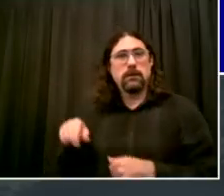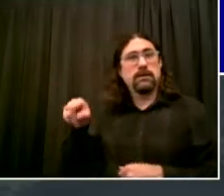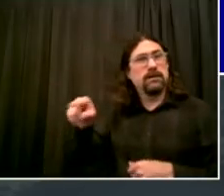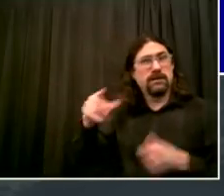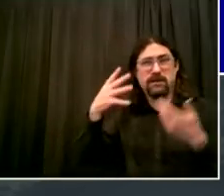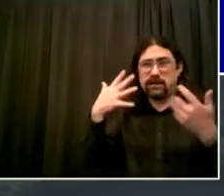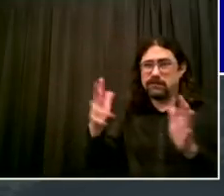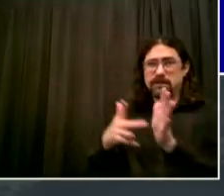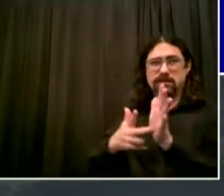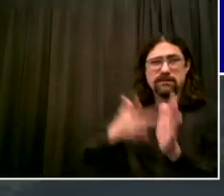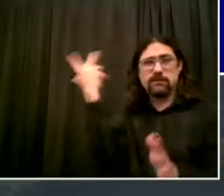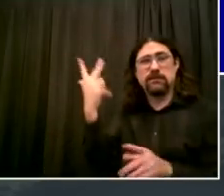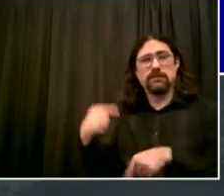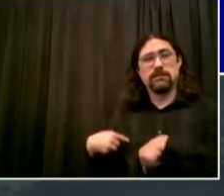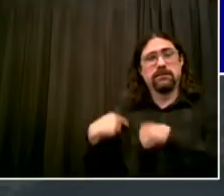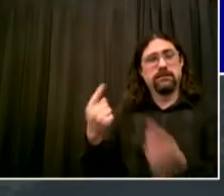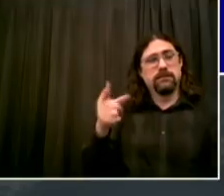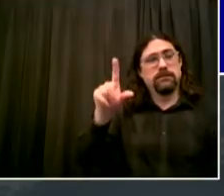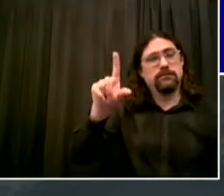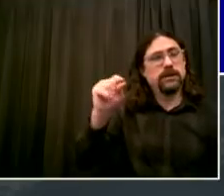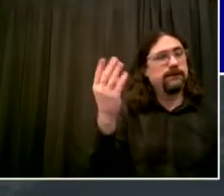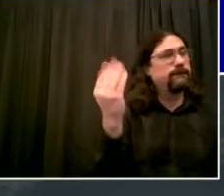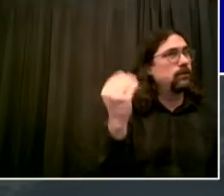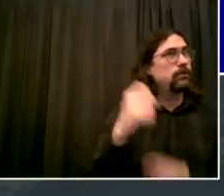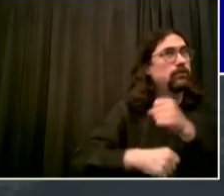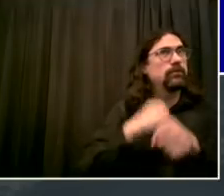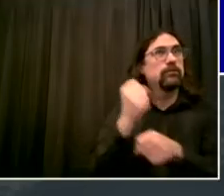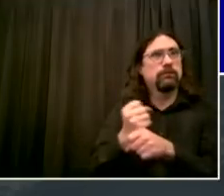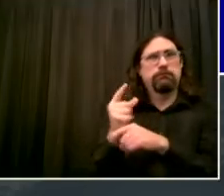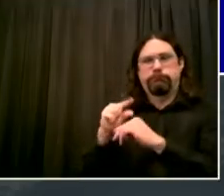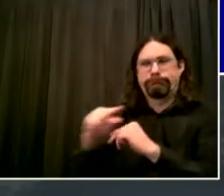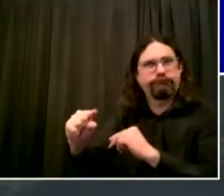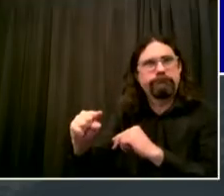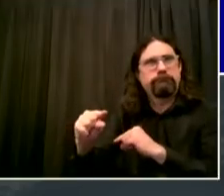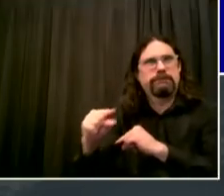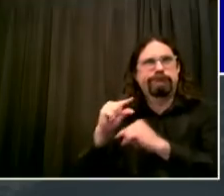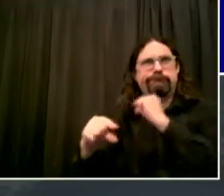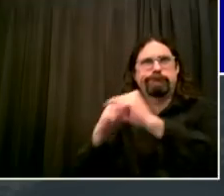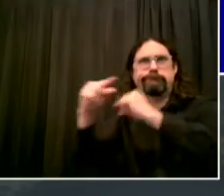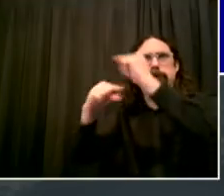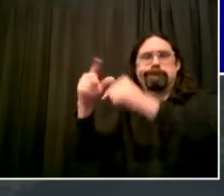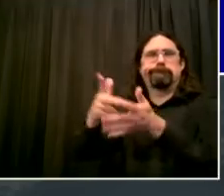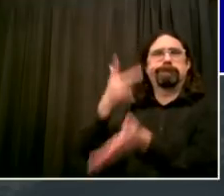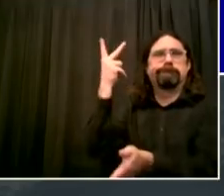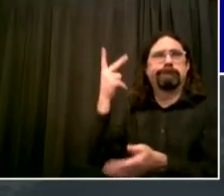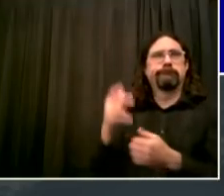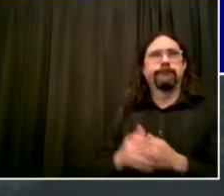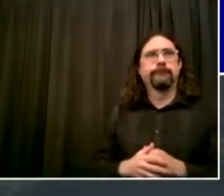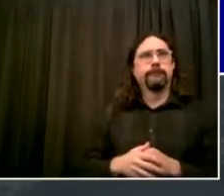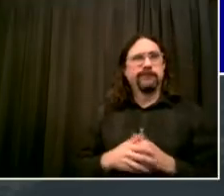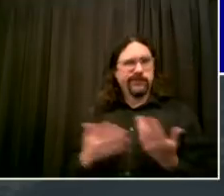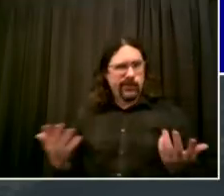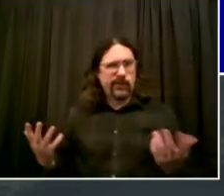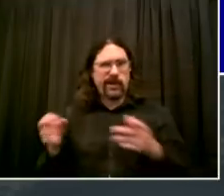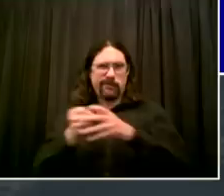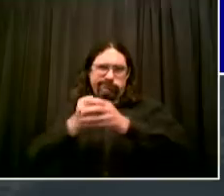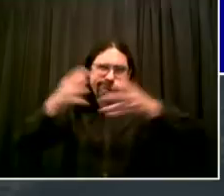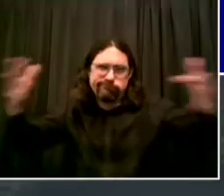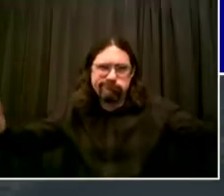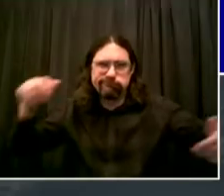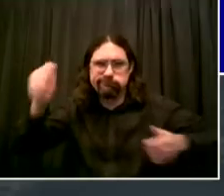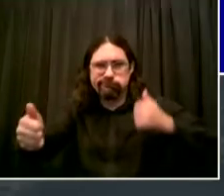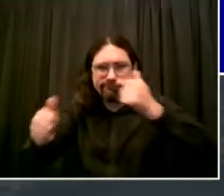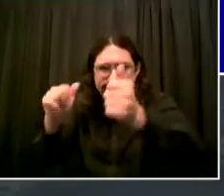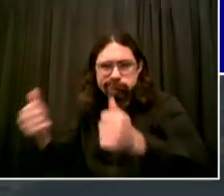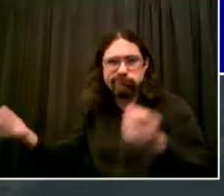staff. We need more and more people at the community level hired into this work to achieve peace in a way that we have now seen with